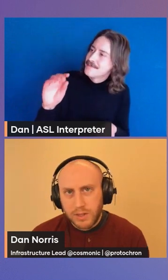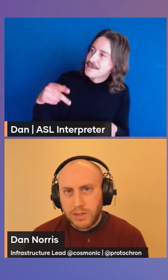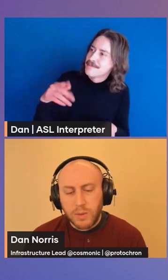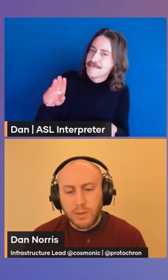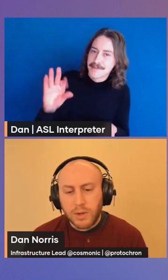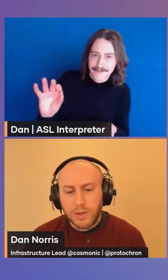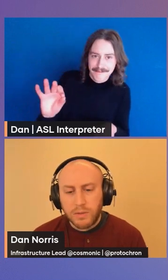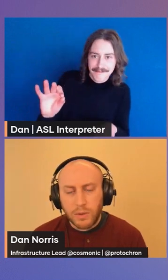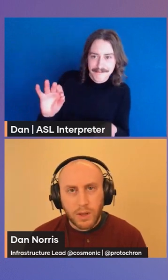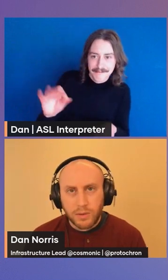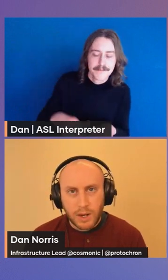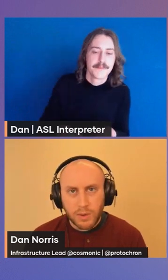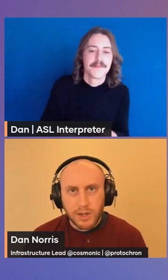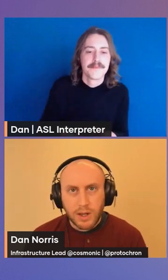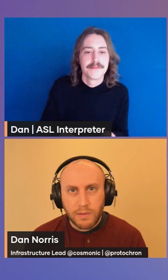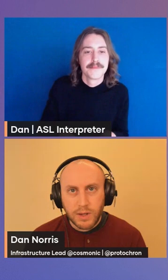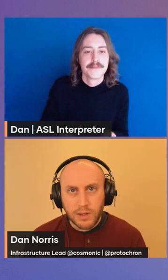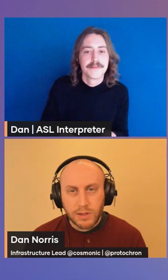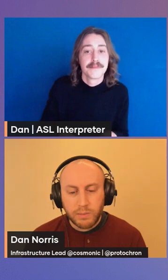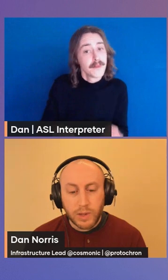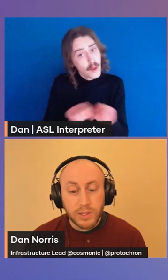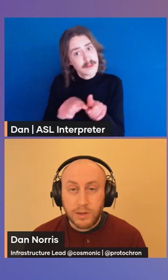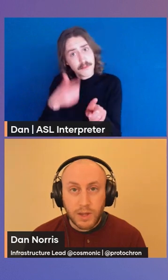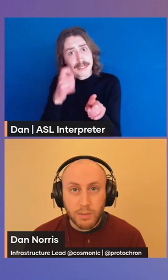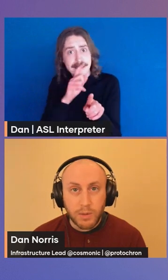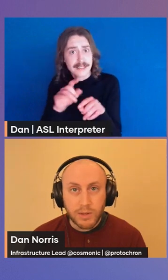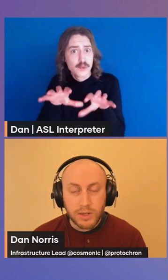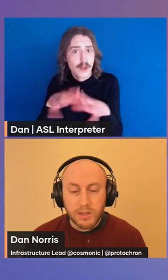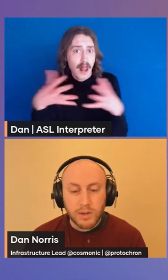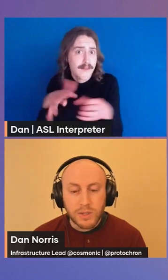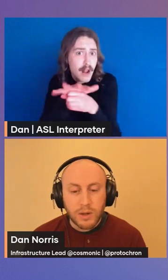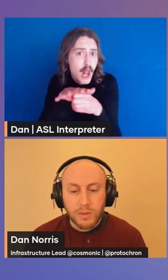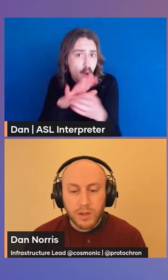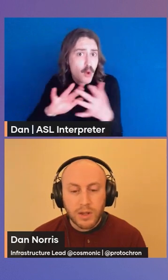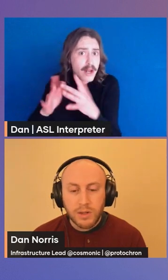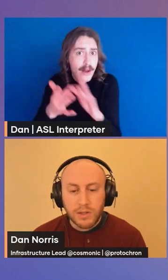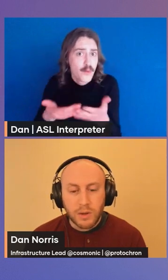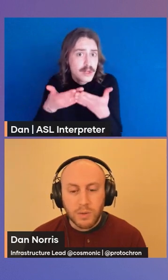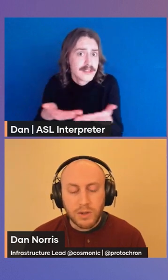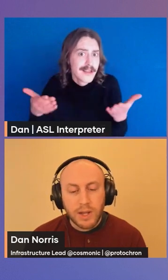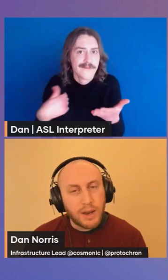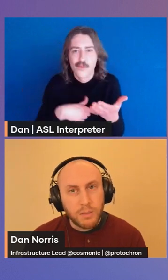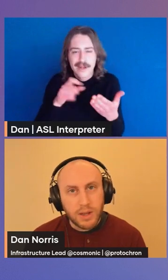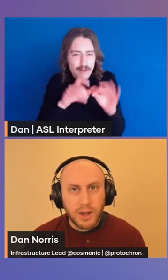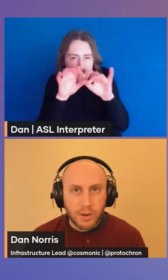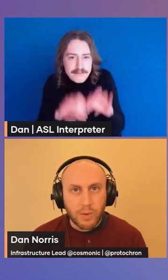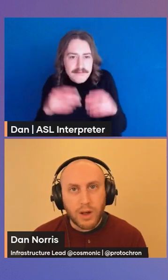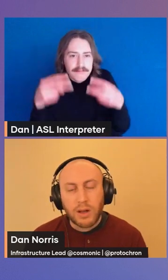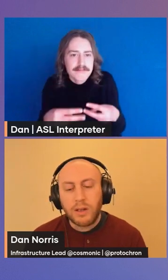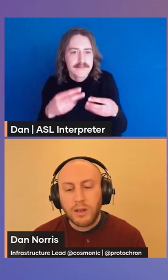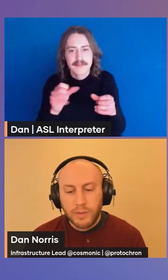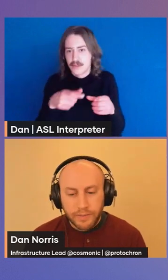because it's doing a bunch of low-level networking stuff, needs plenty of capabilities to do so. So